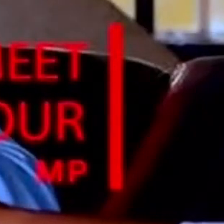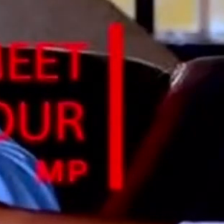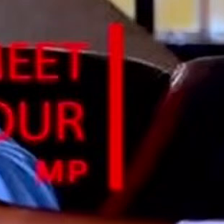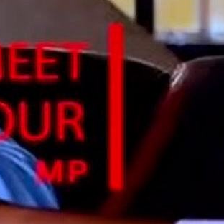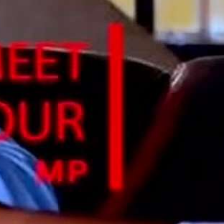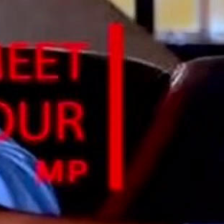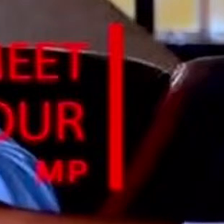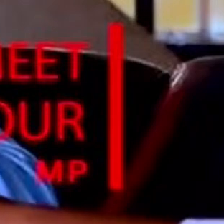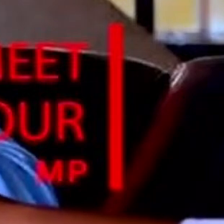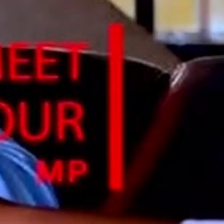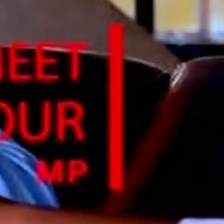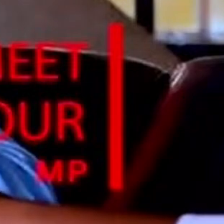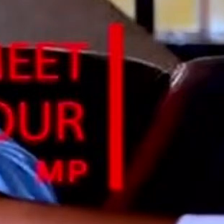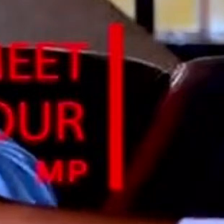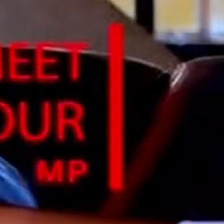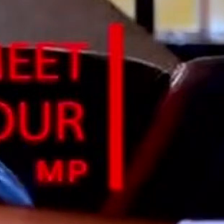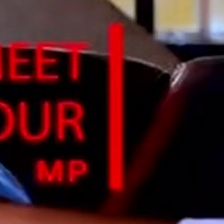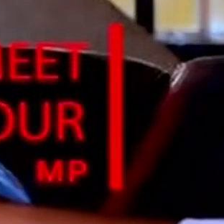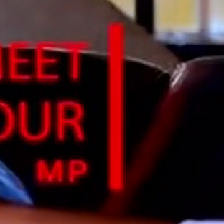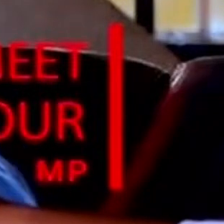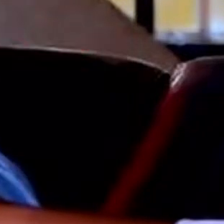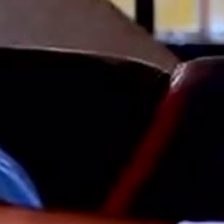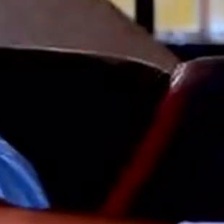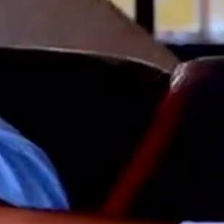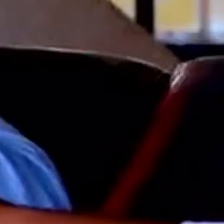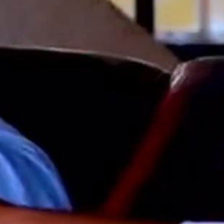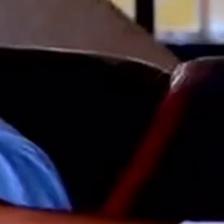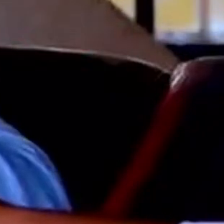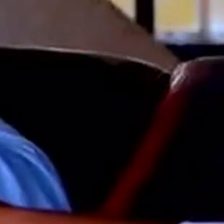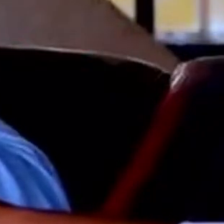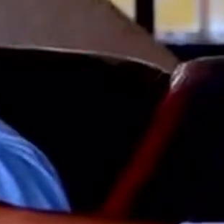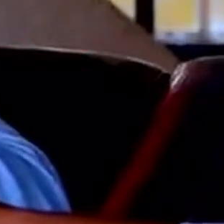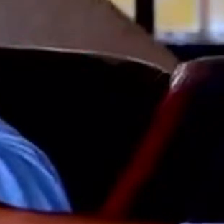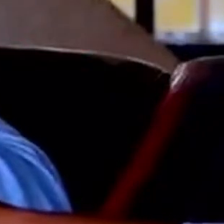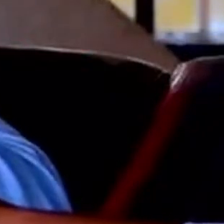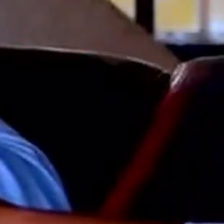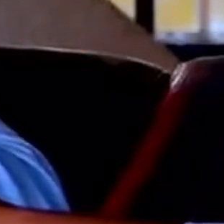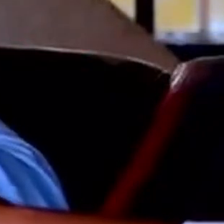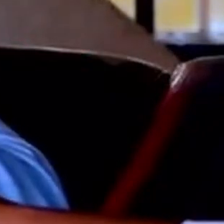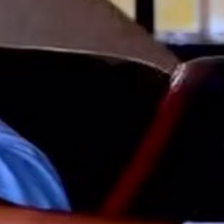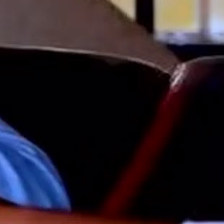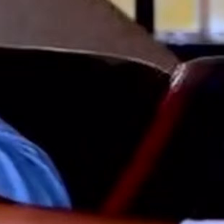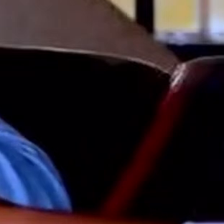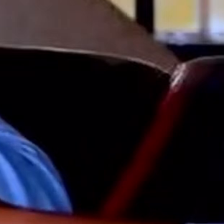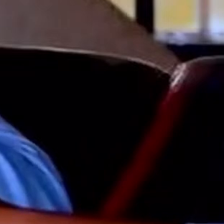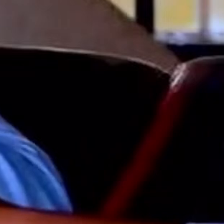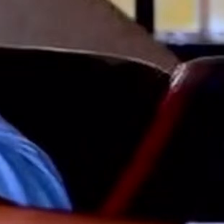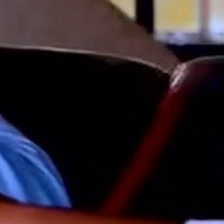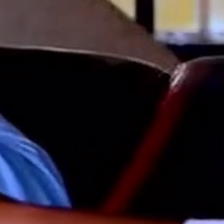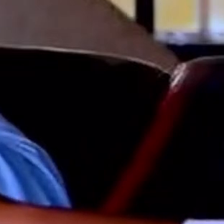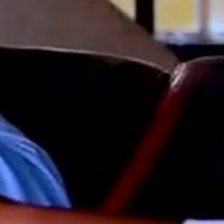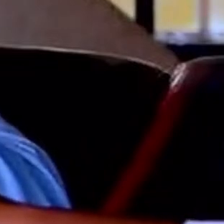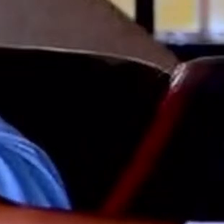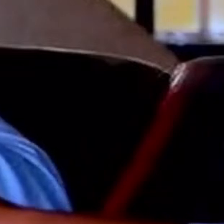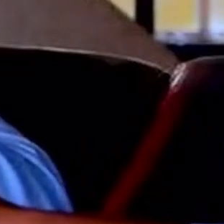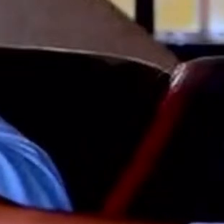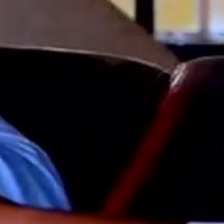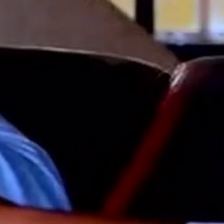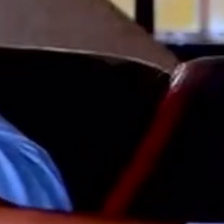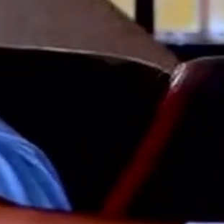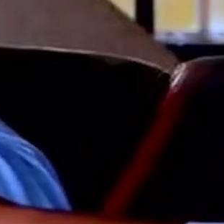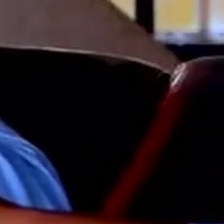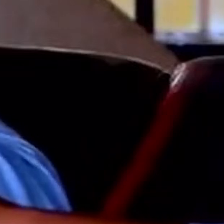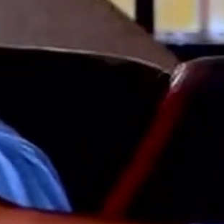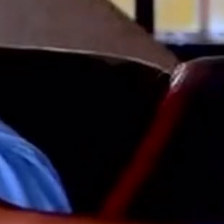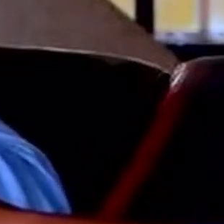parliament, and ensure that we work together with the government of the day. Me, I'm a government officer, and I've shown allegiance to the President